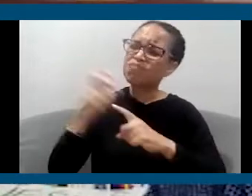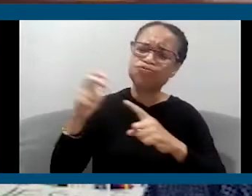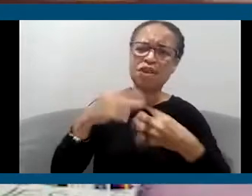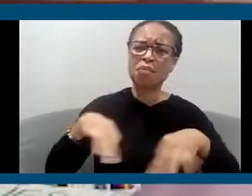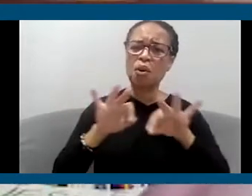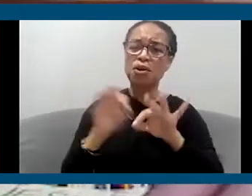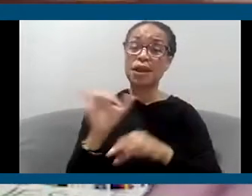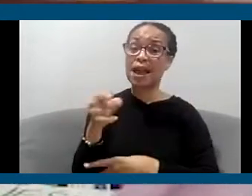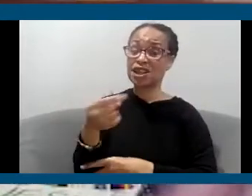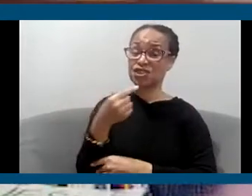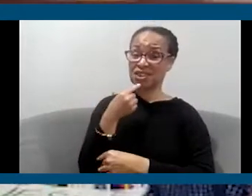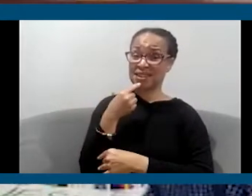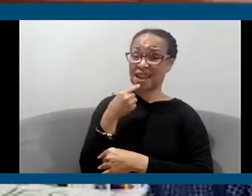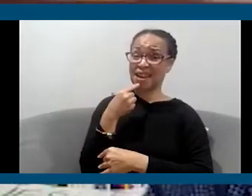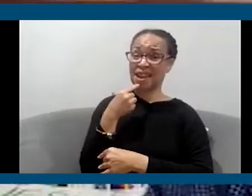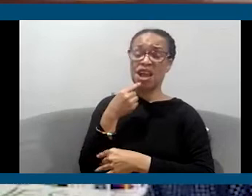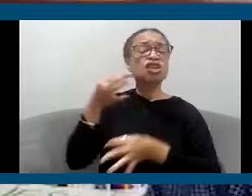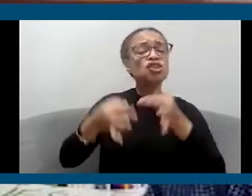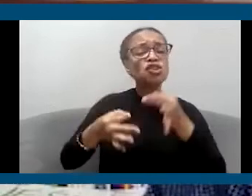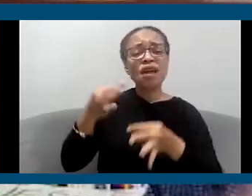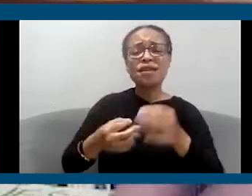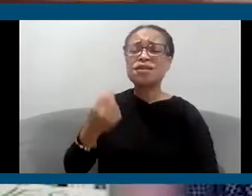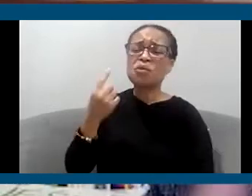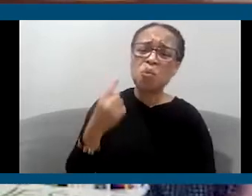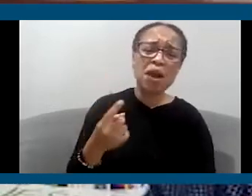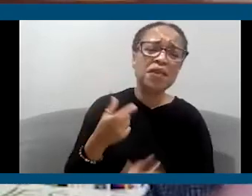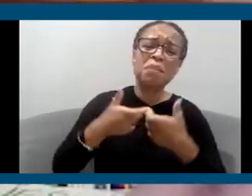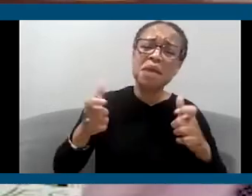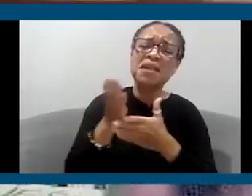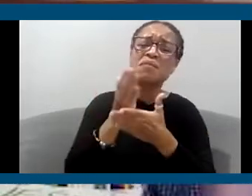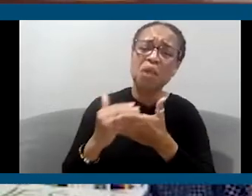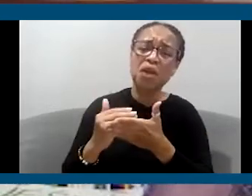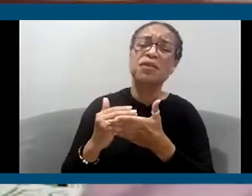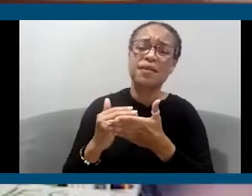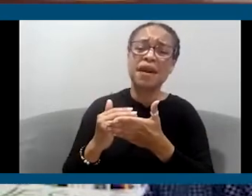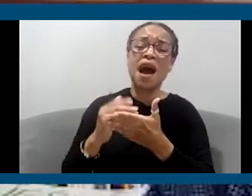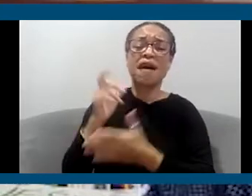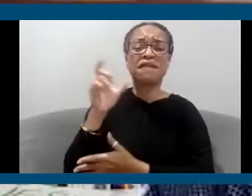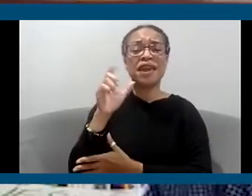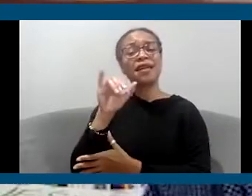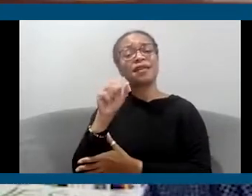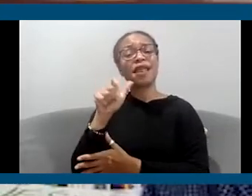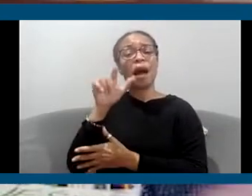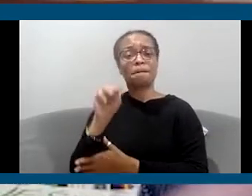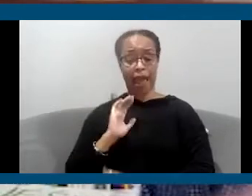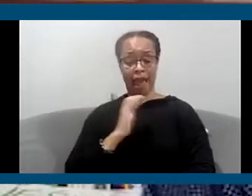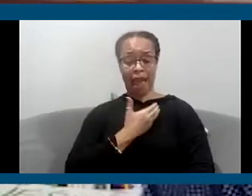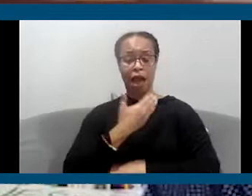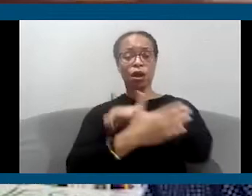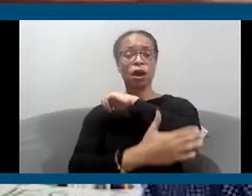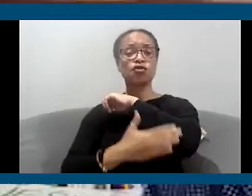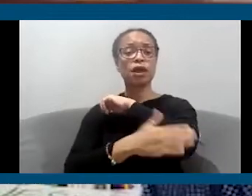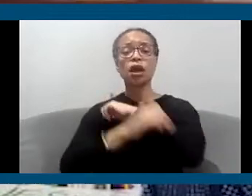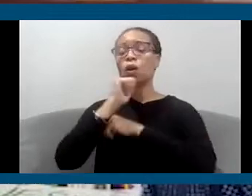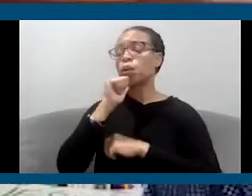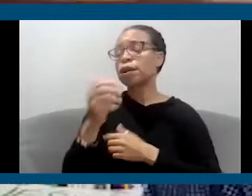earlier, justice is one of the most important values in Islam, and making sure that our country, we are not engaged